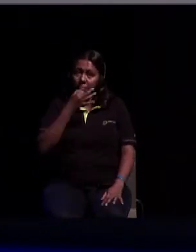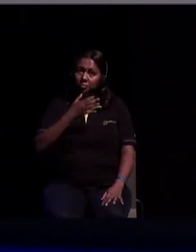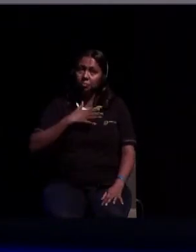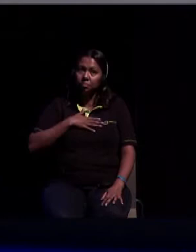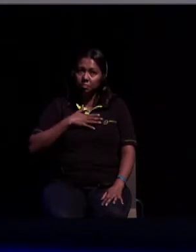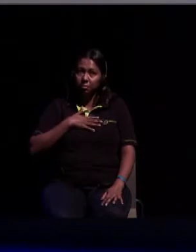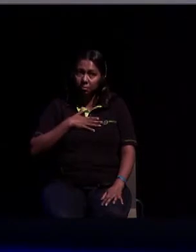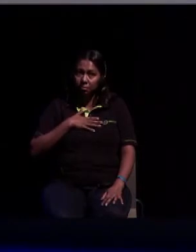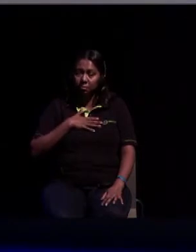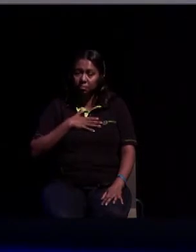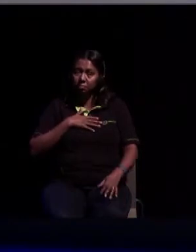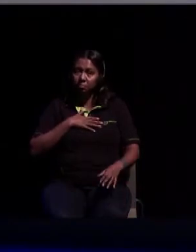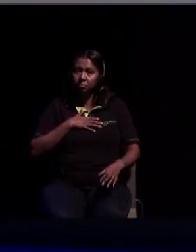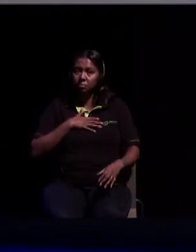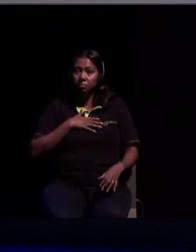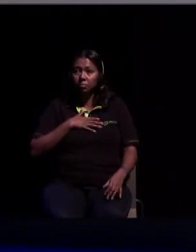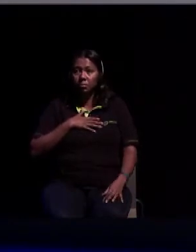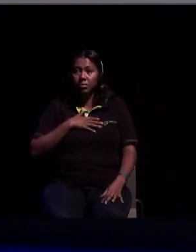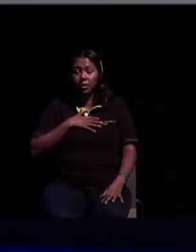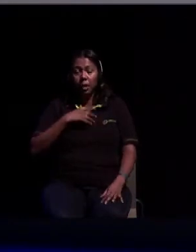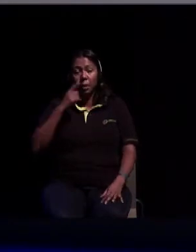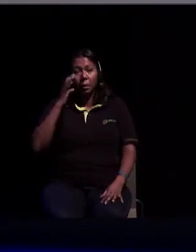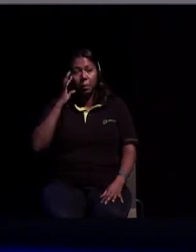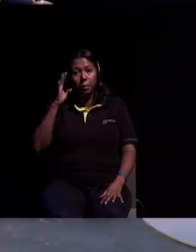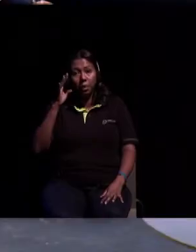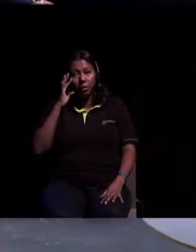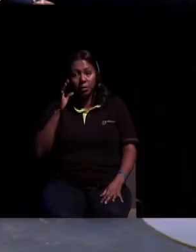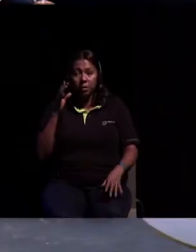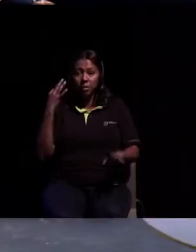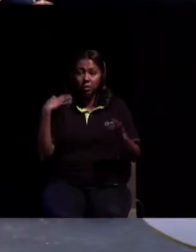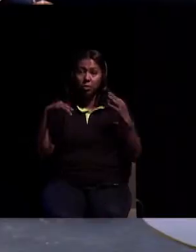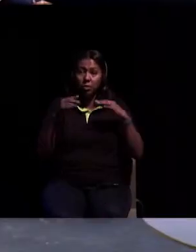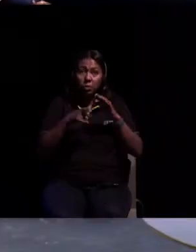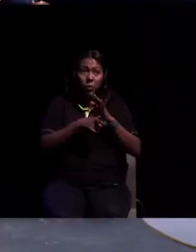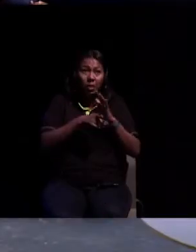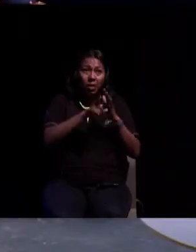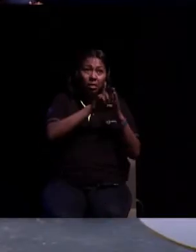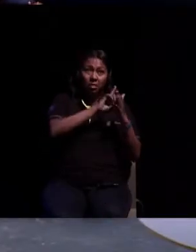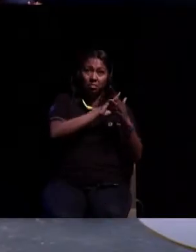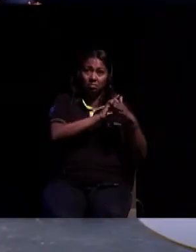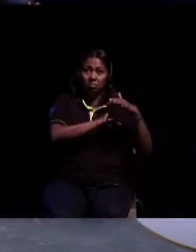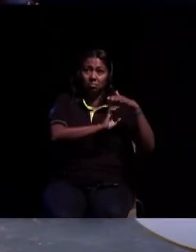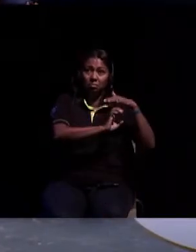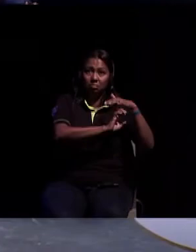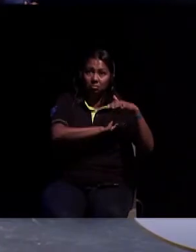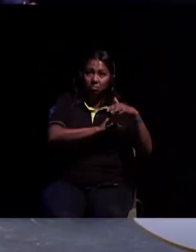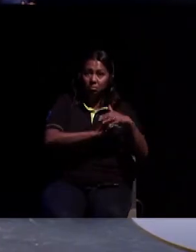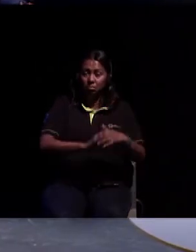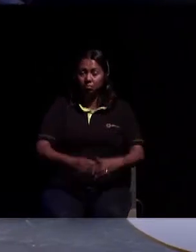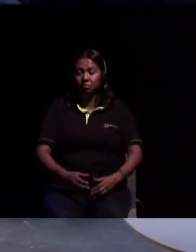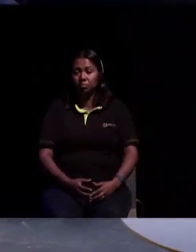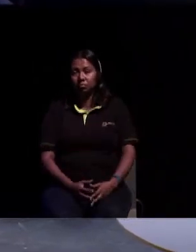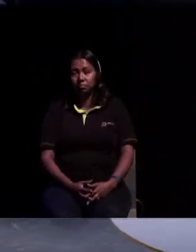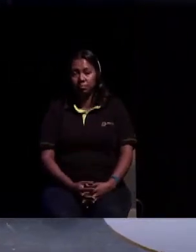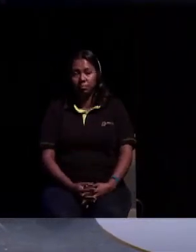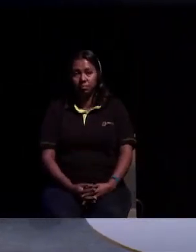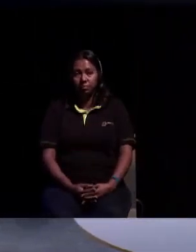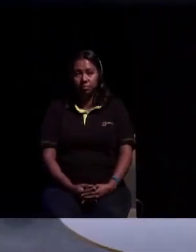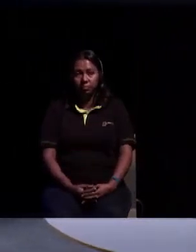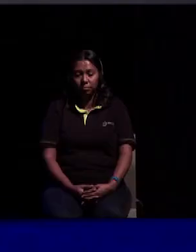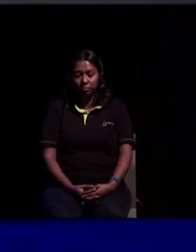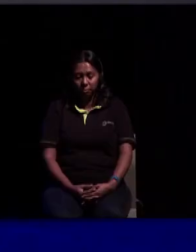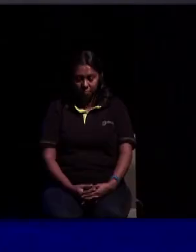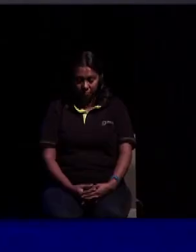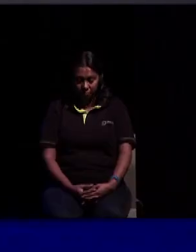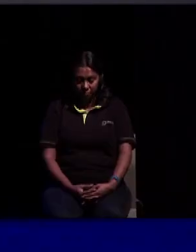it became hijacked and corporatized. That's my view. Gracias, Freya. Jesse, por favor. Eu acho